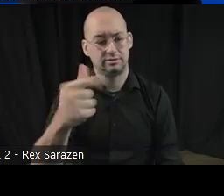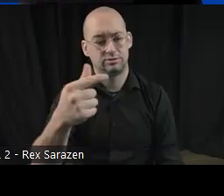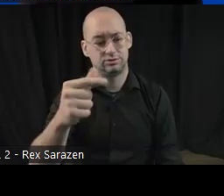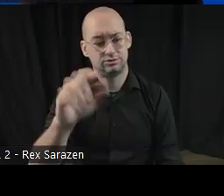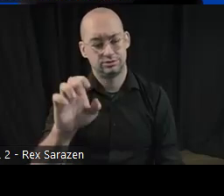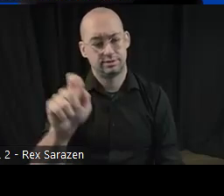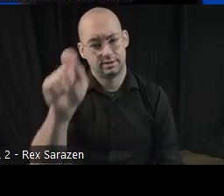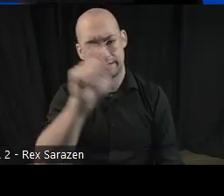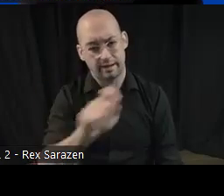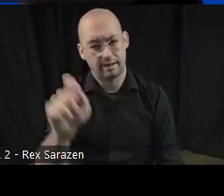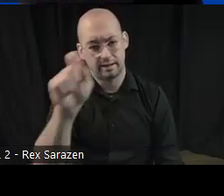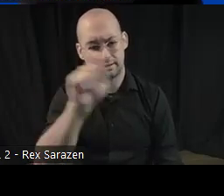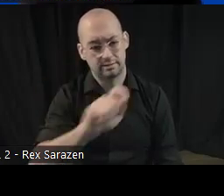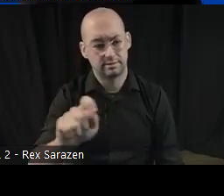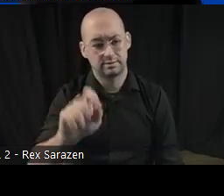at